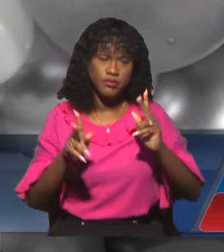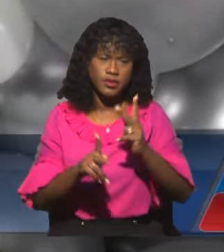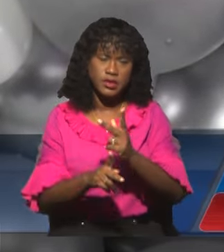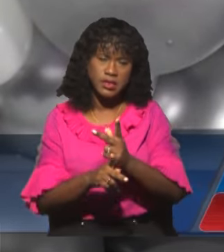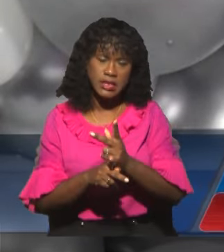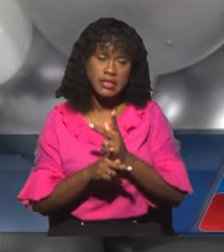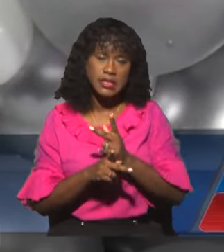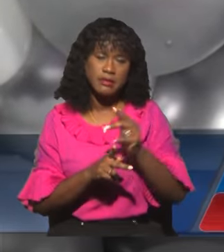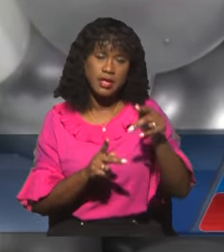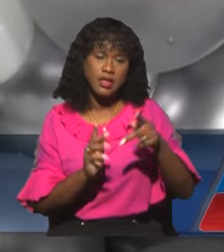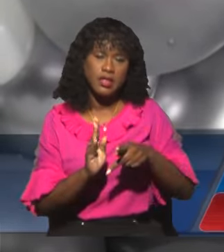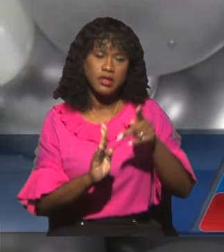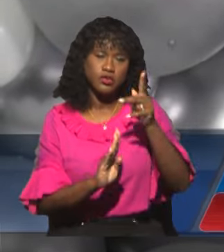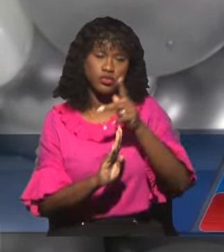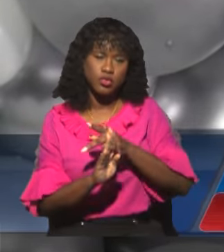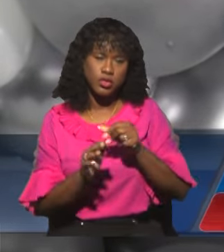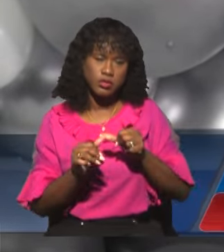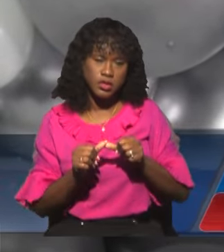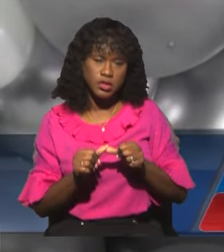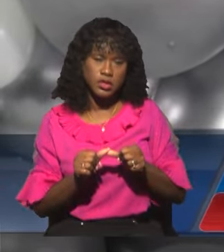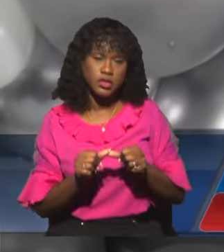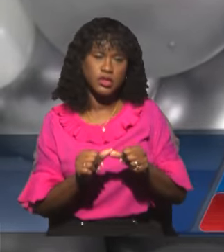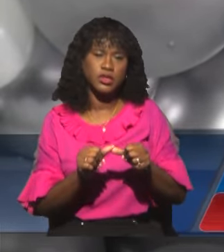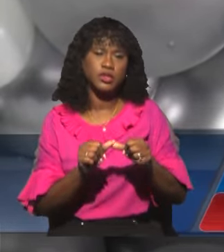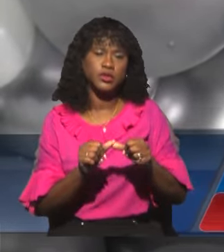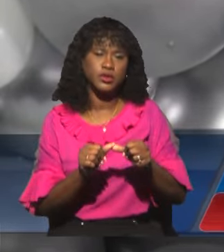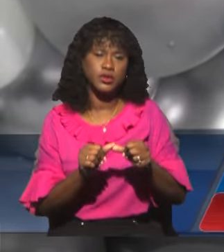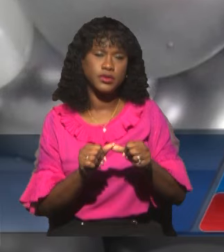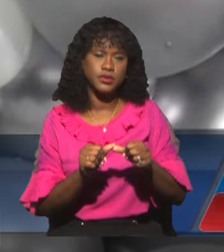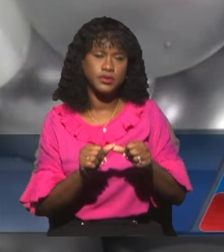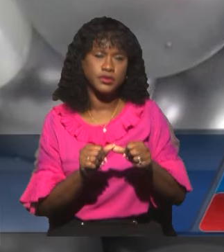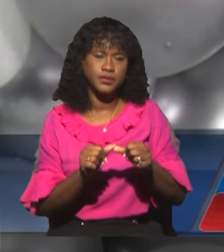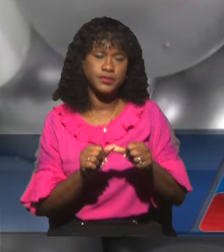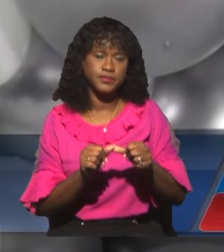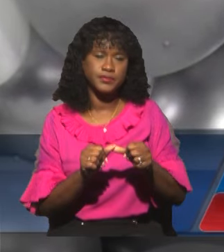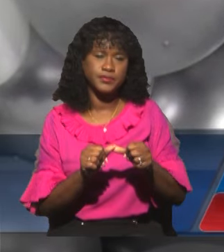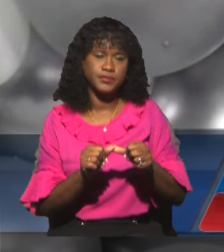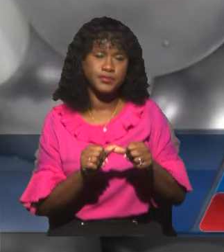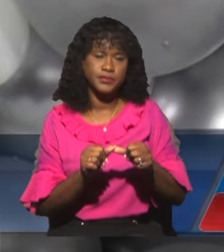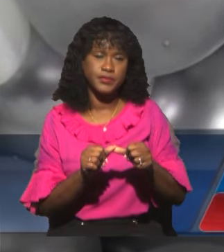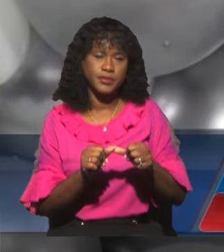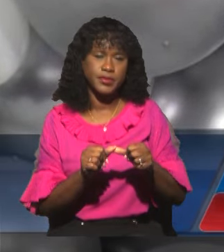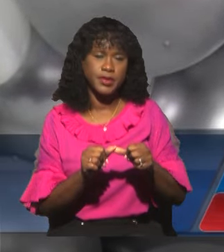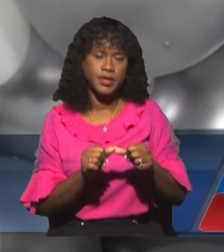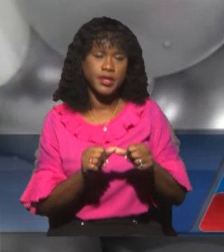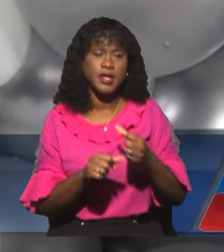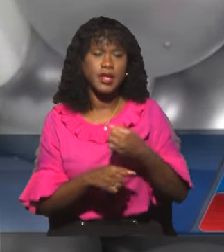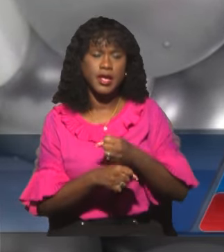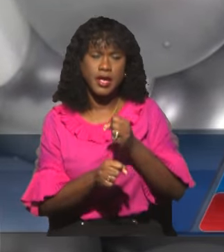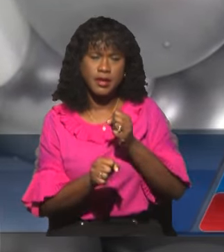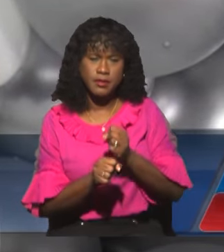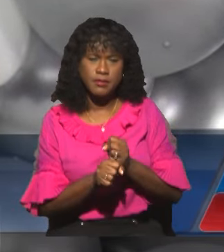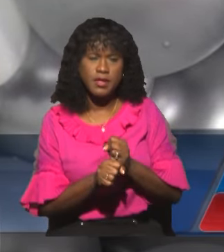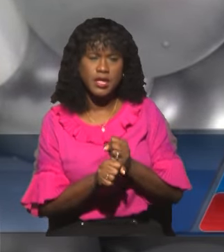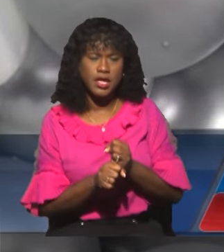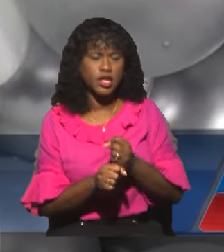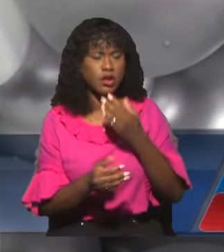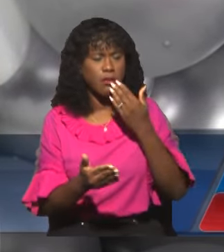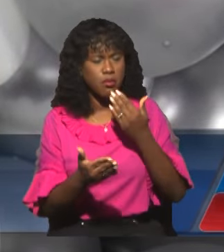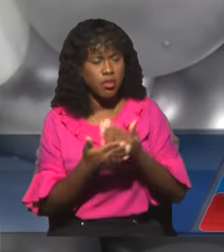this initiative alive and made it a model of what a